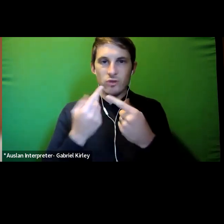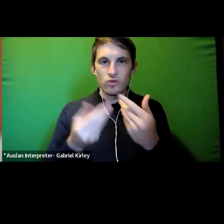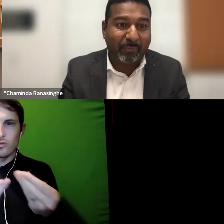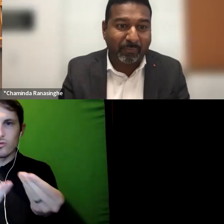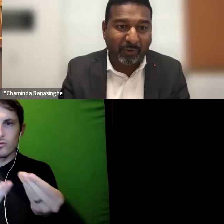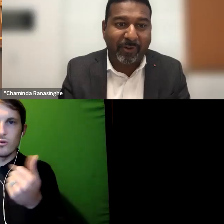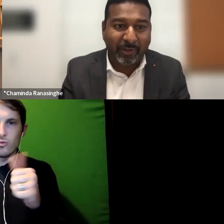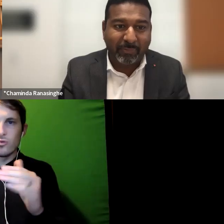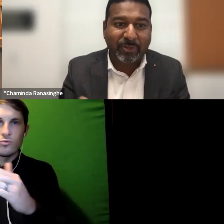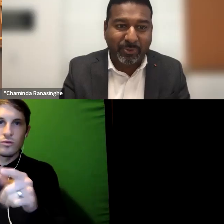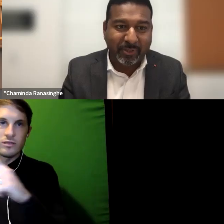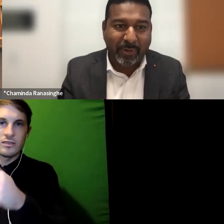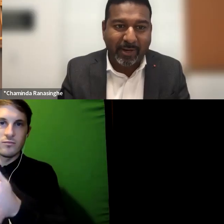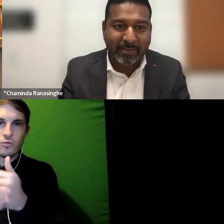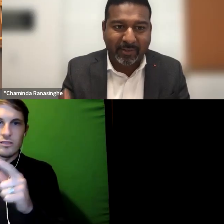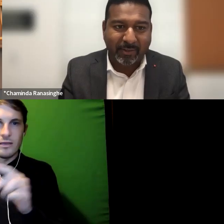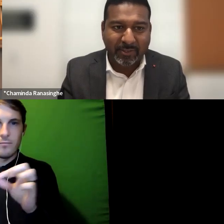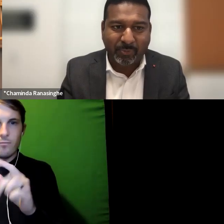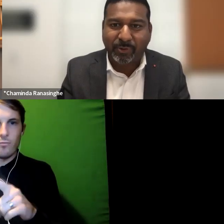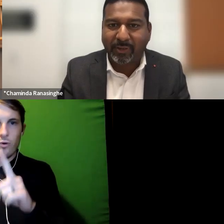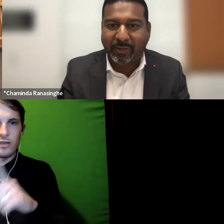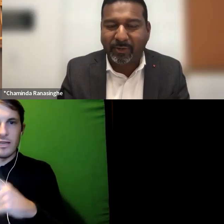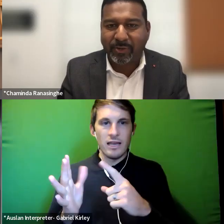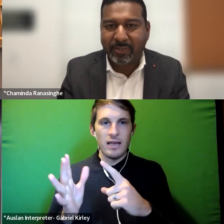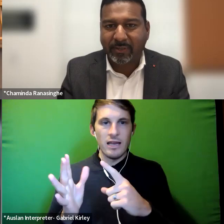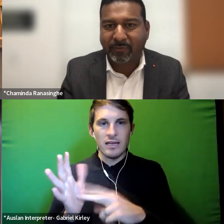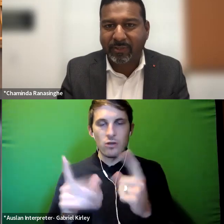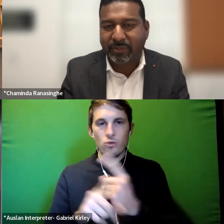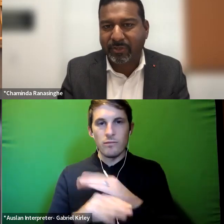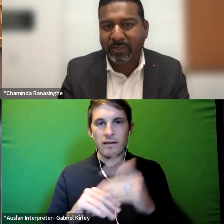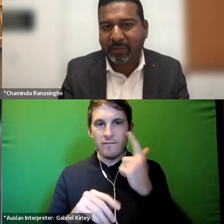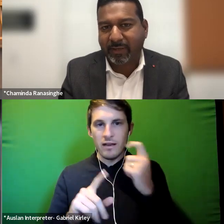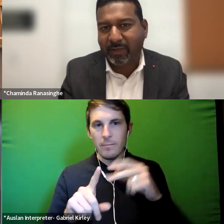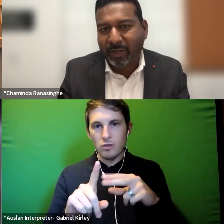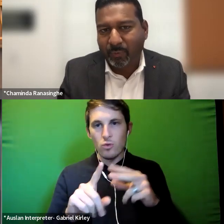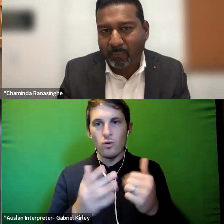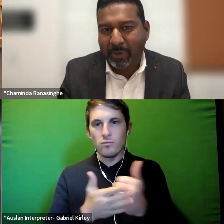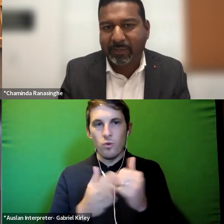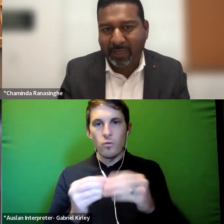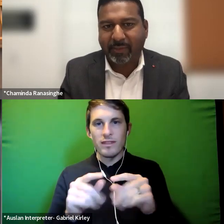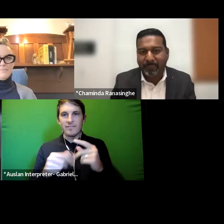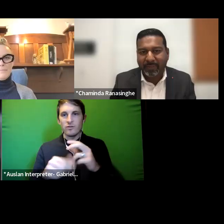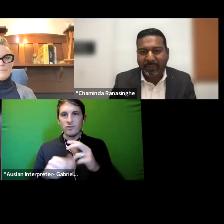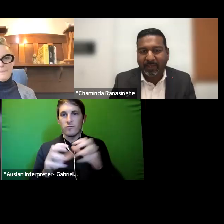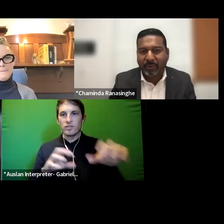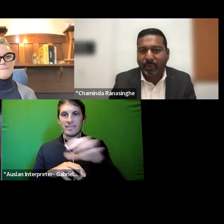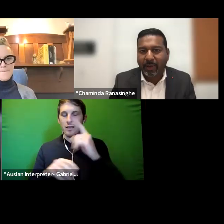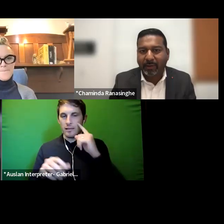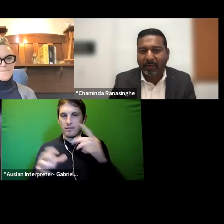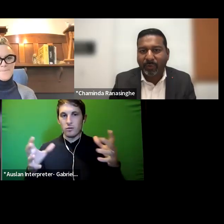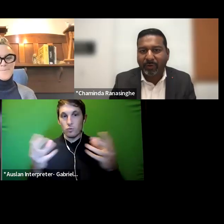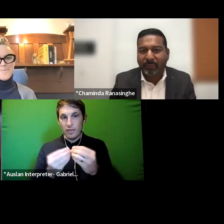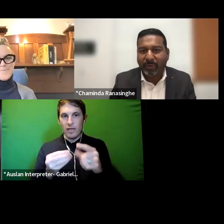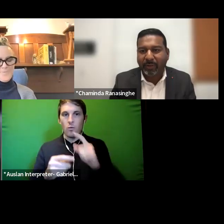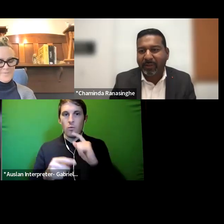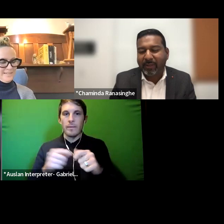Boyana talked about, you know, finding mentors and partners and, you know, support across the different institutions. I think we're better together is the key call out,